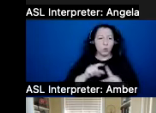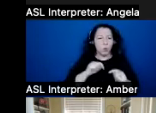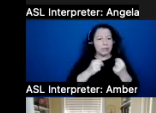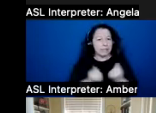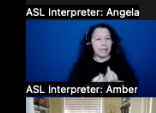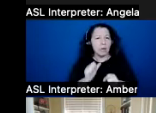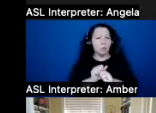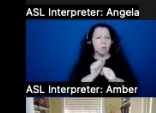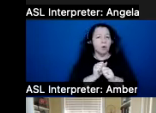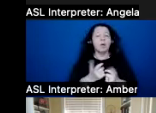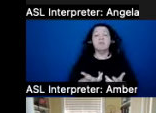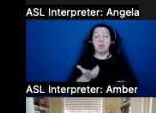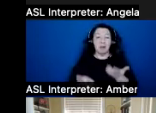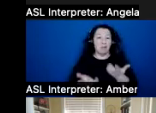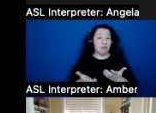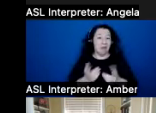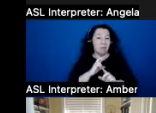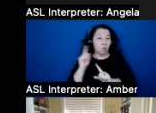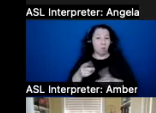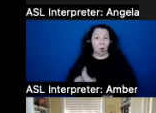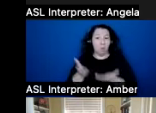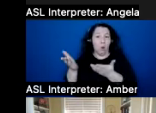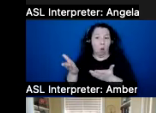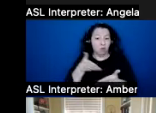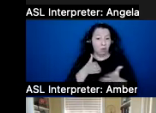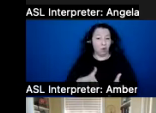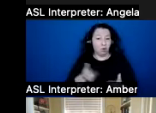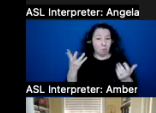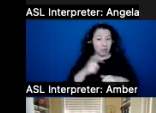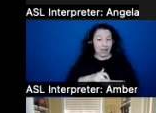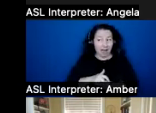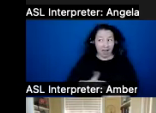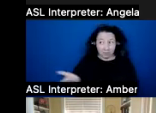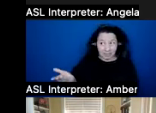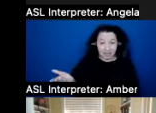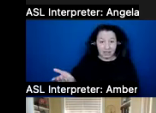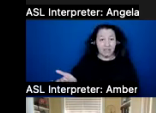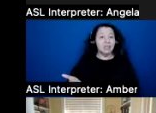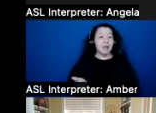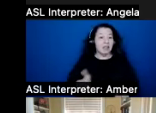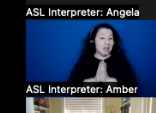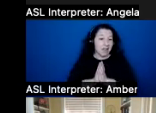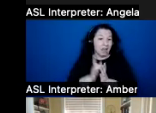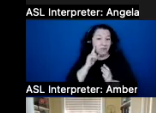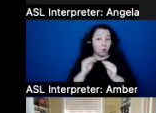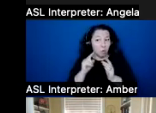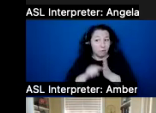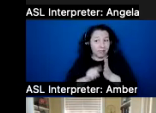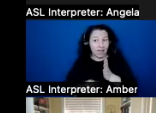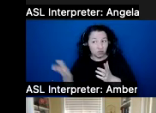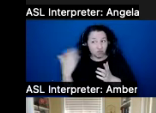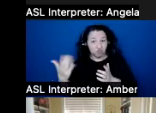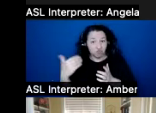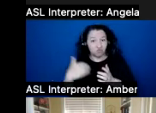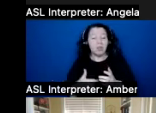Maybe a report has been brought to the prosecutor multiple times and they've asked for further investigation